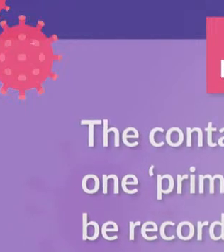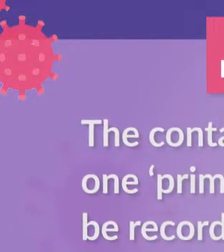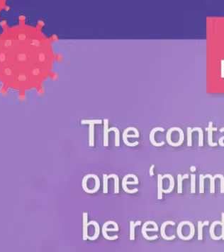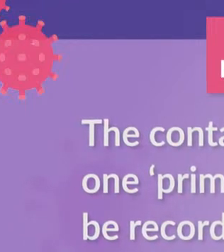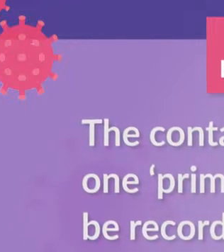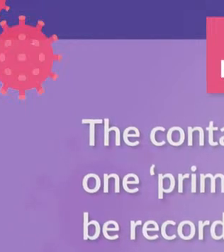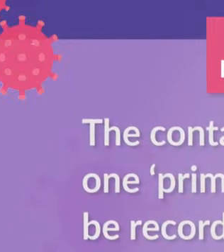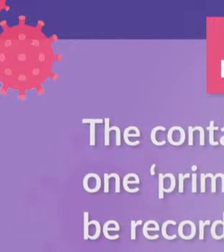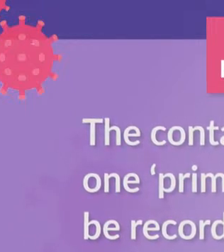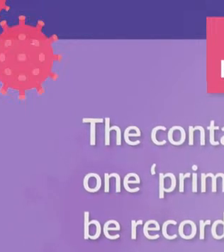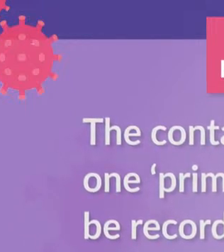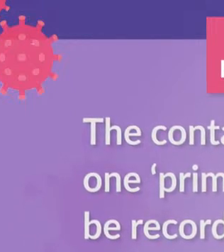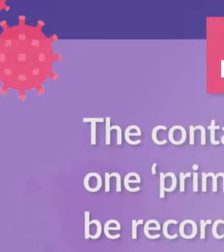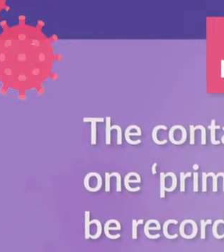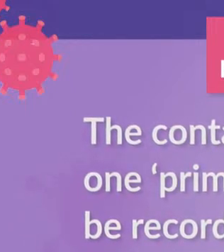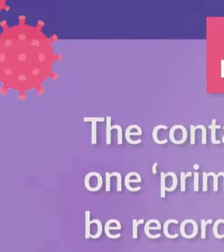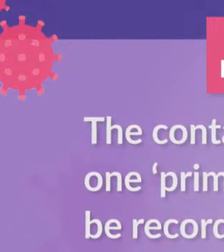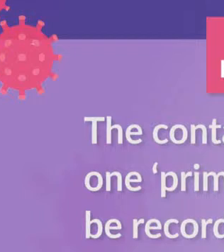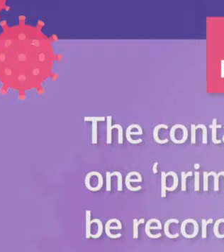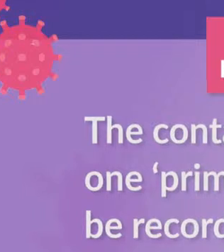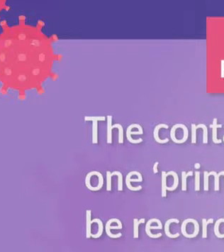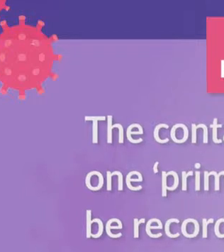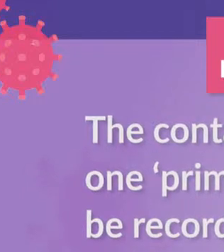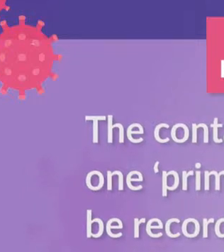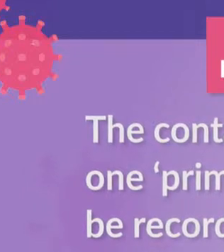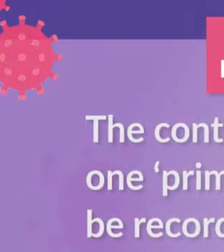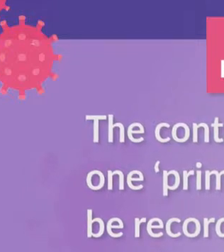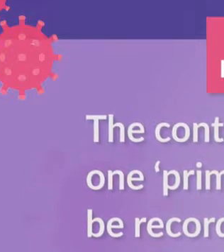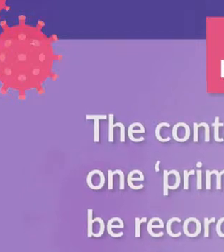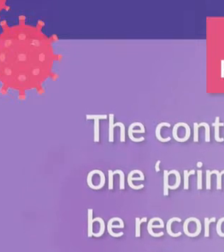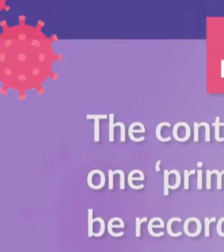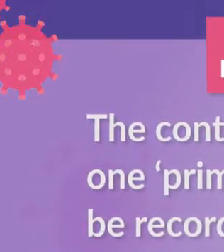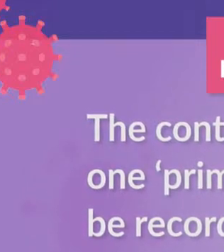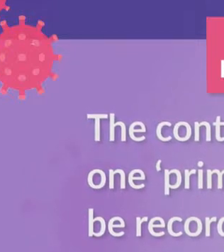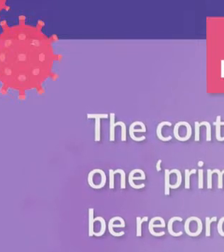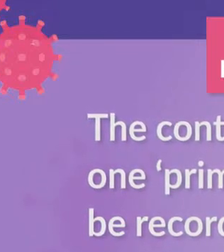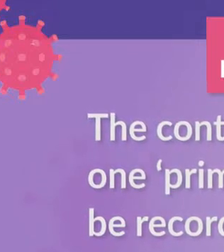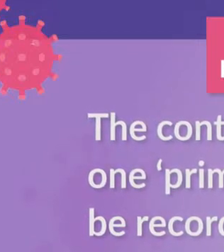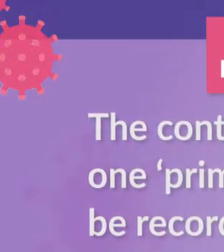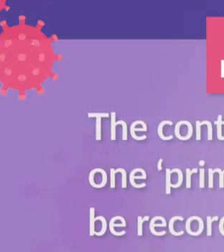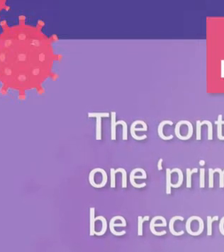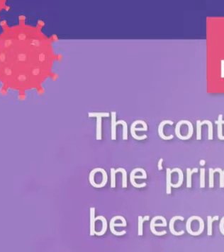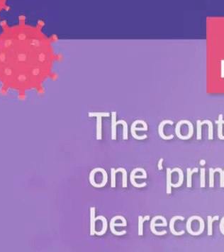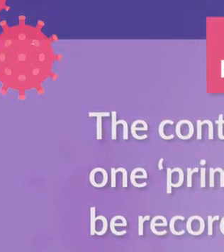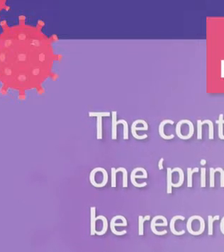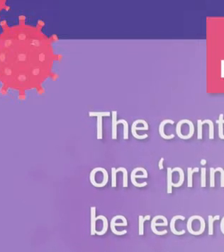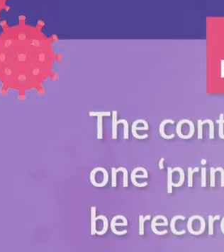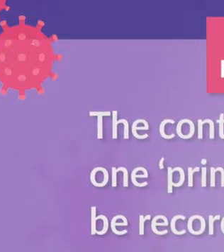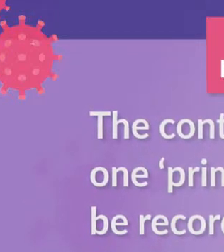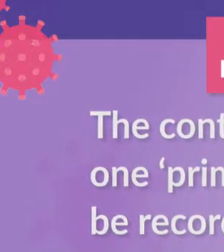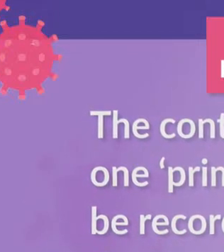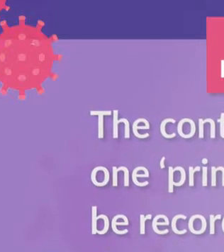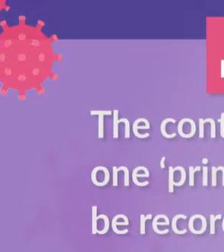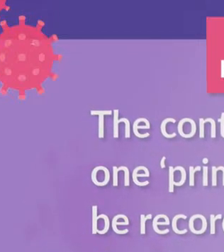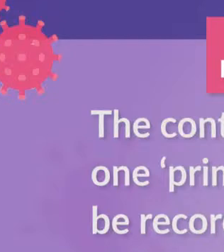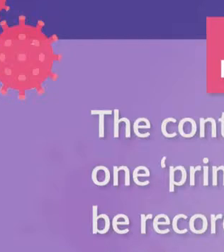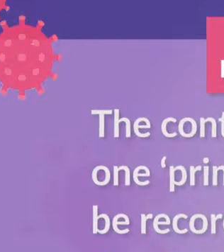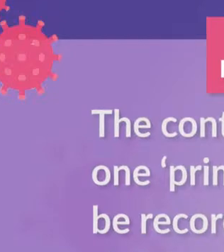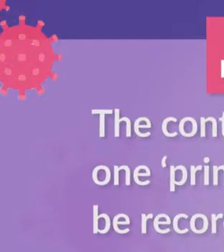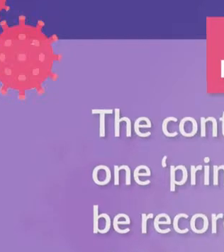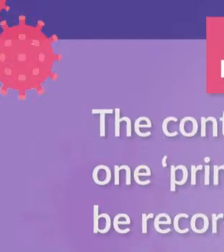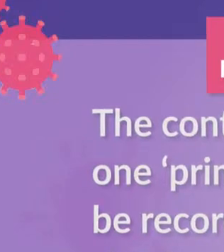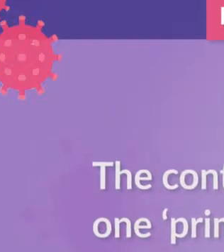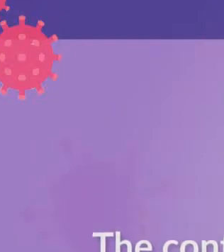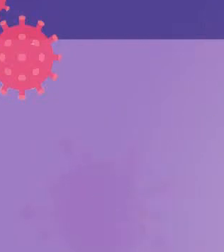primary diner will be recorded and include the date and time of visit, full name, address, phone number,